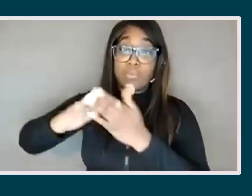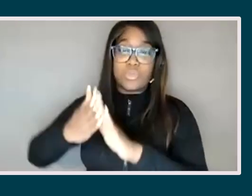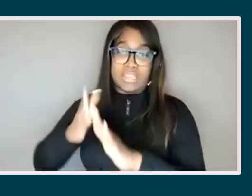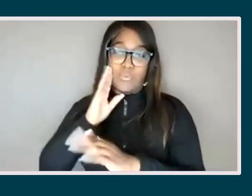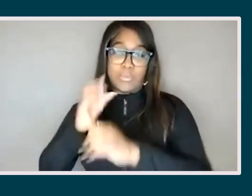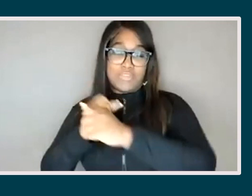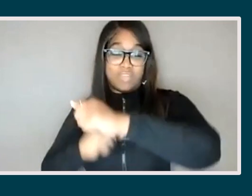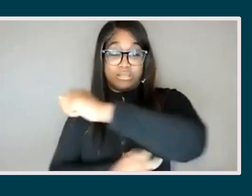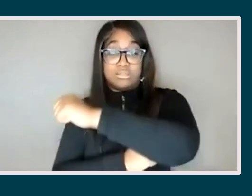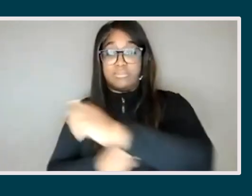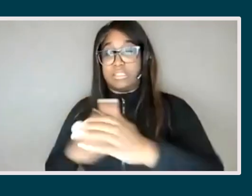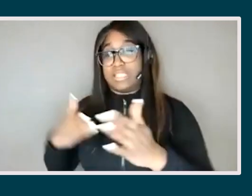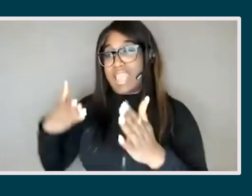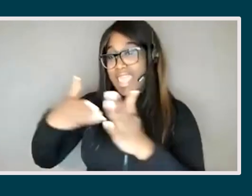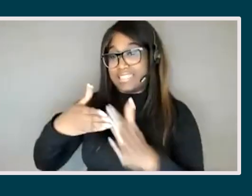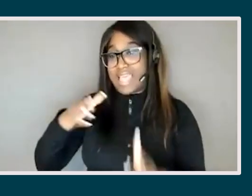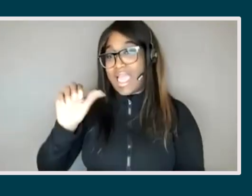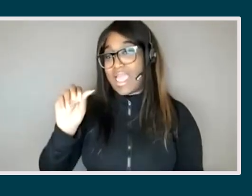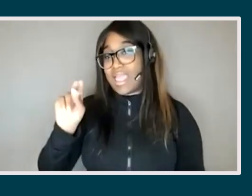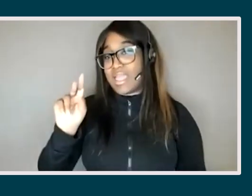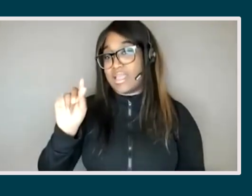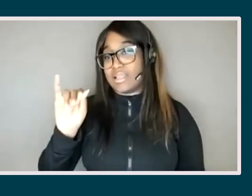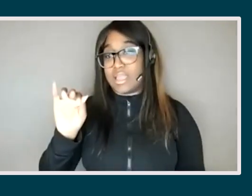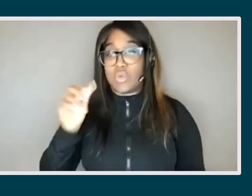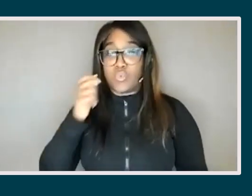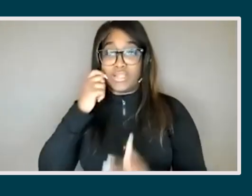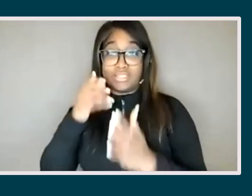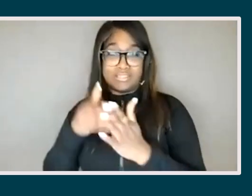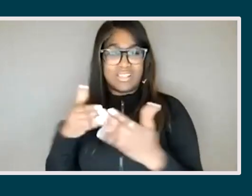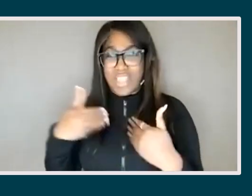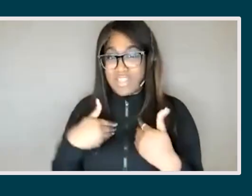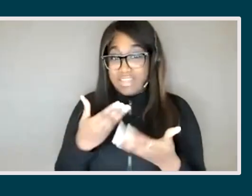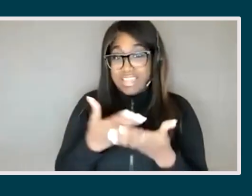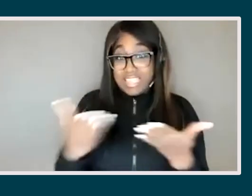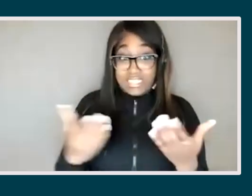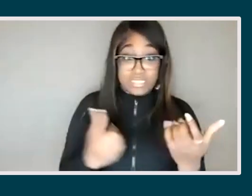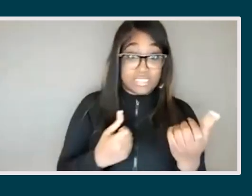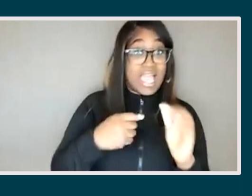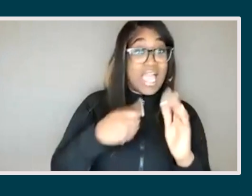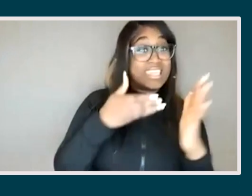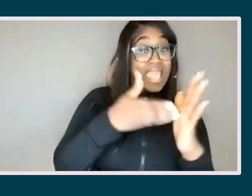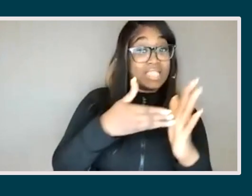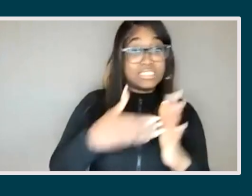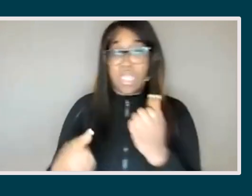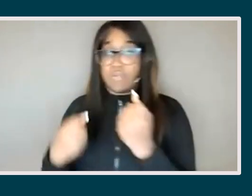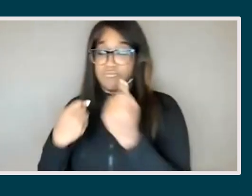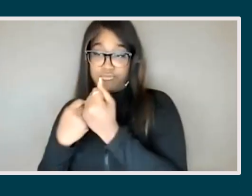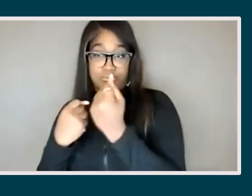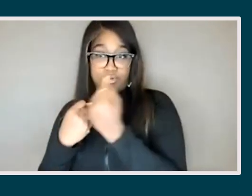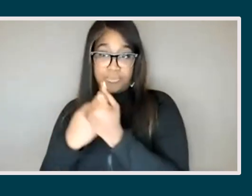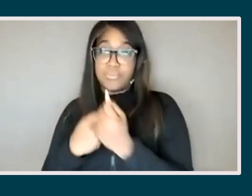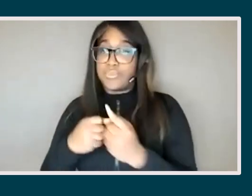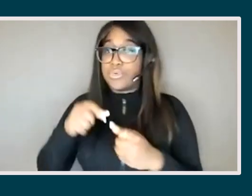And I will pause and say, there's being against things and there's being for things, and you need both. If